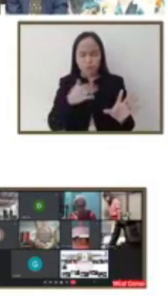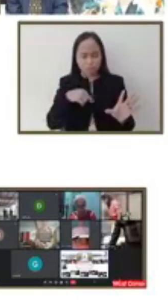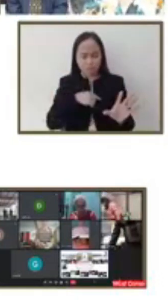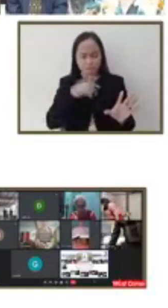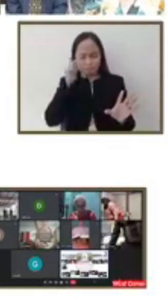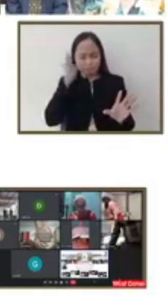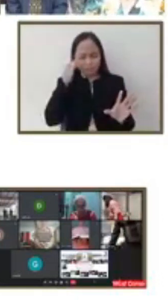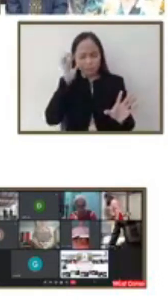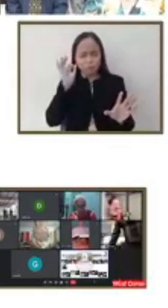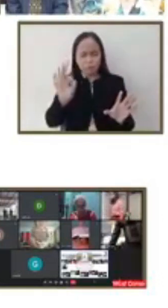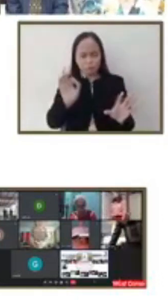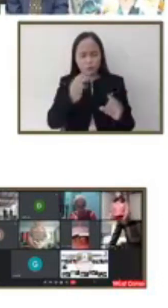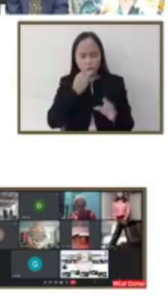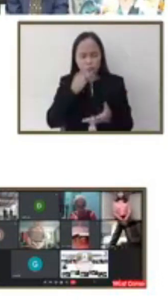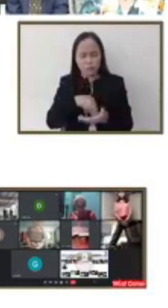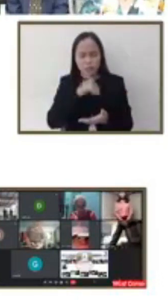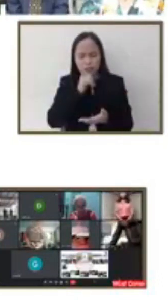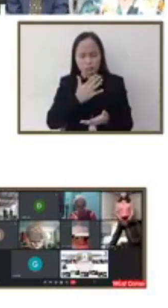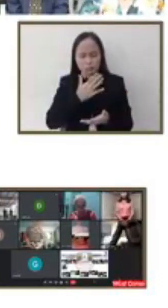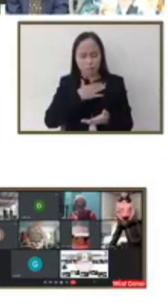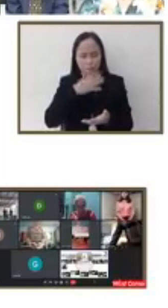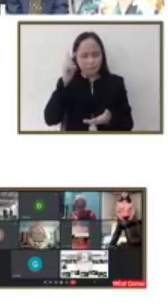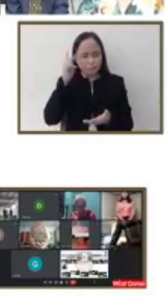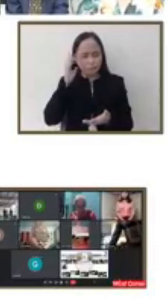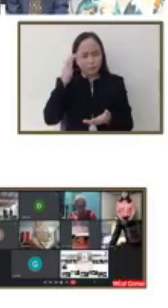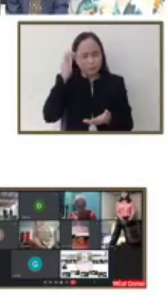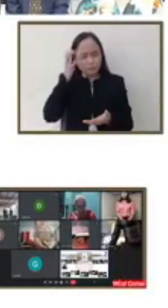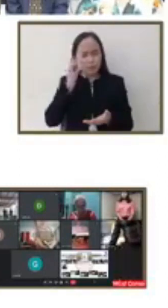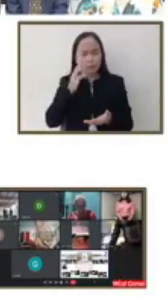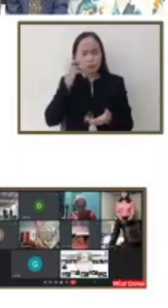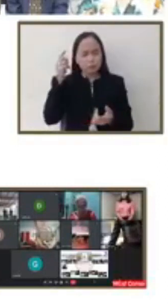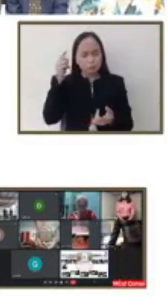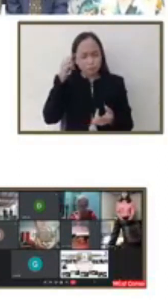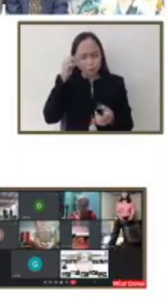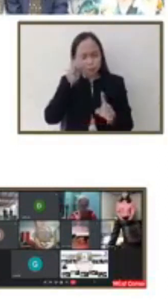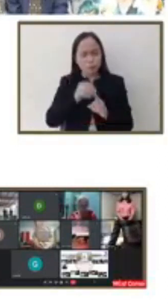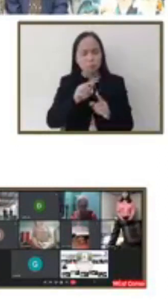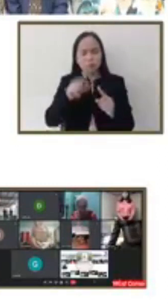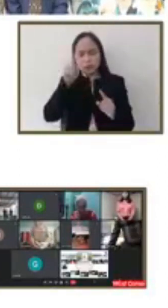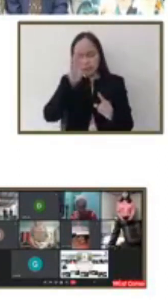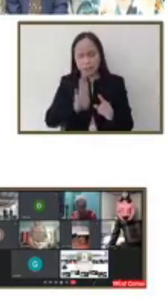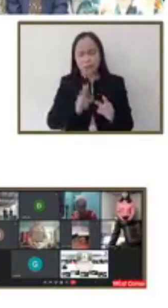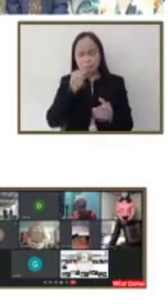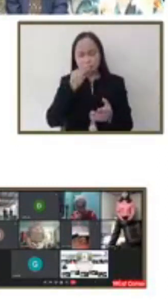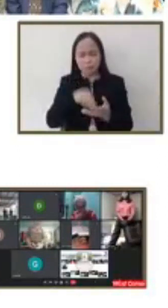sa kanila ang inyong mensahe. Hindi po ang aking kaisipan, kundi ang inyong pong kaisipan, O Diyos.